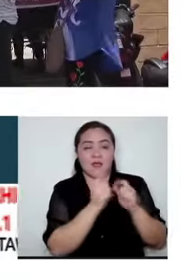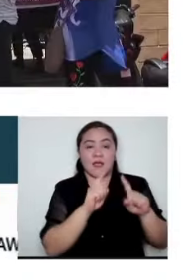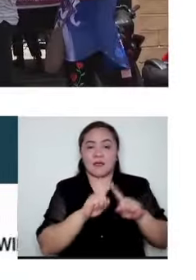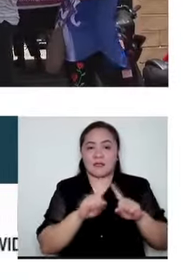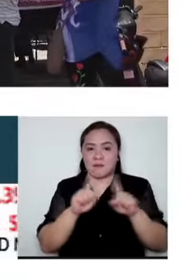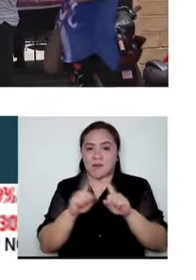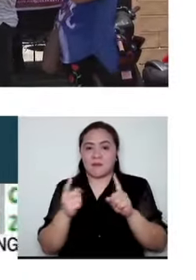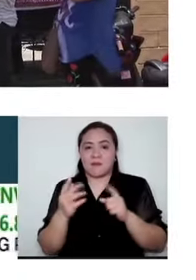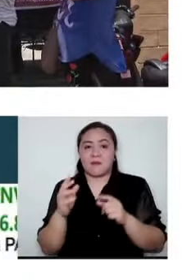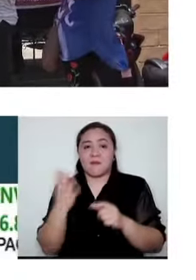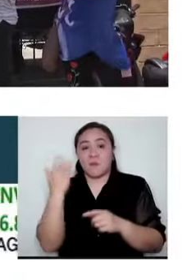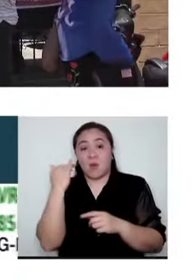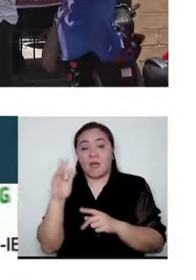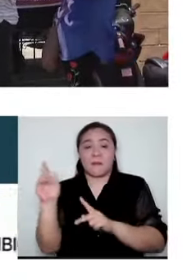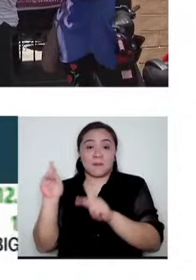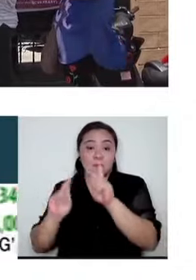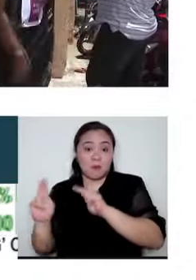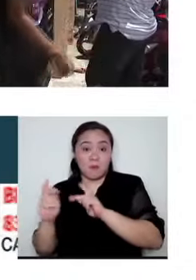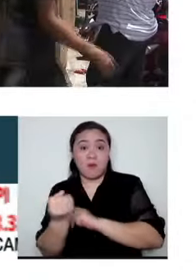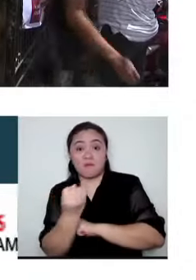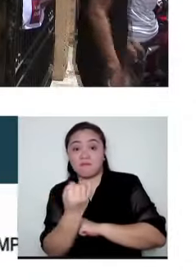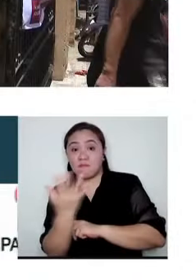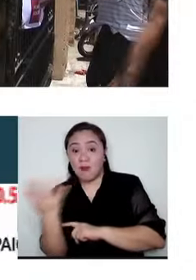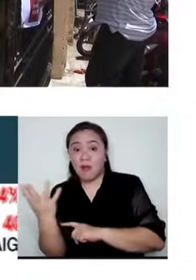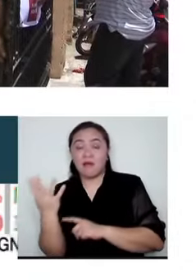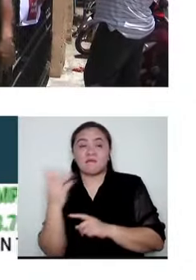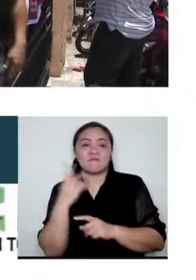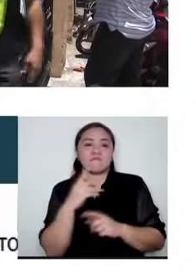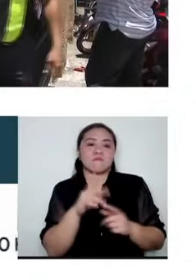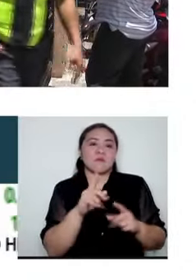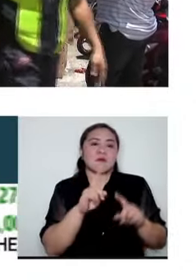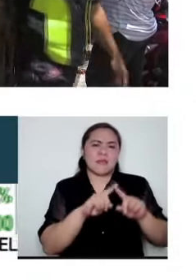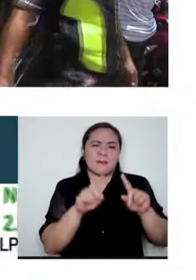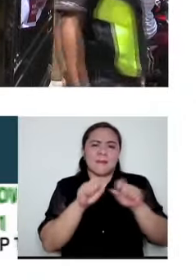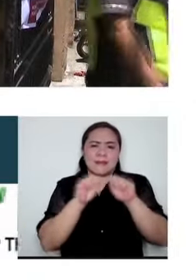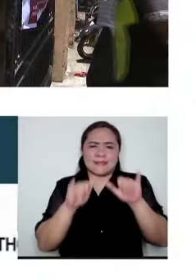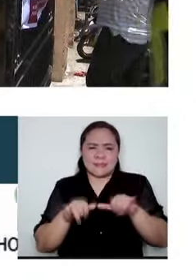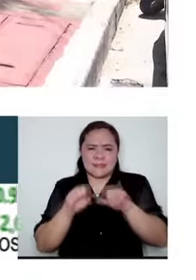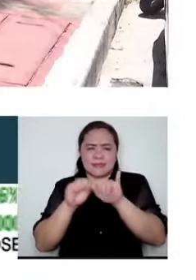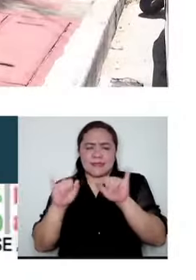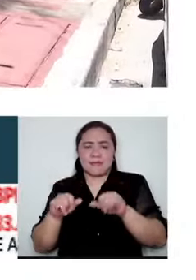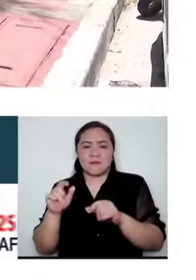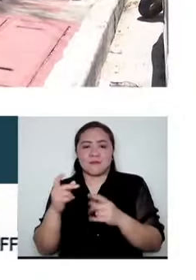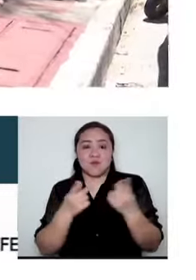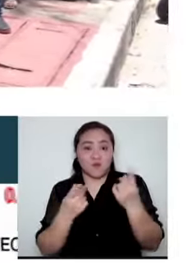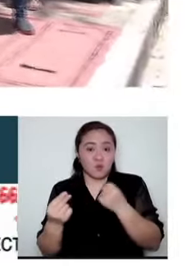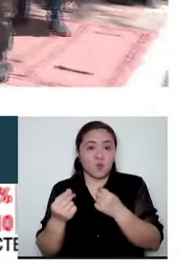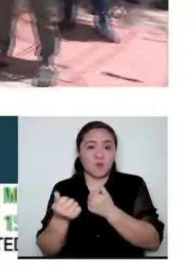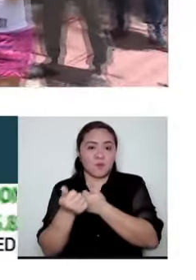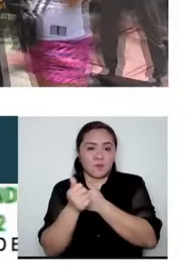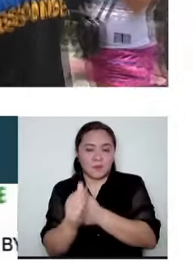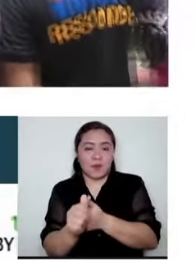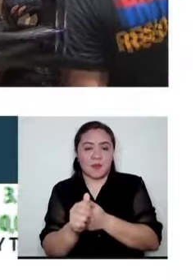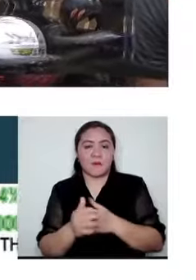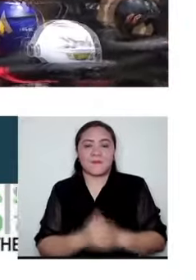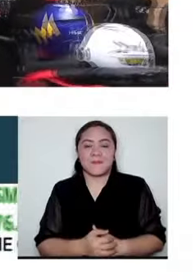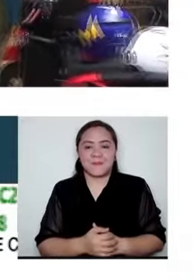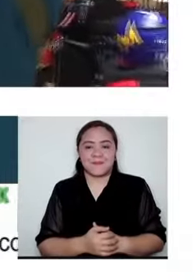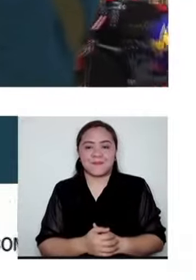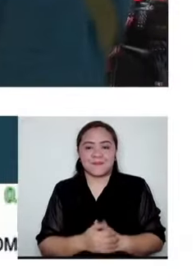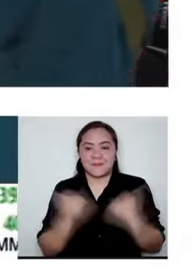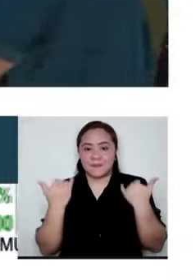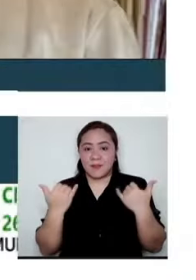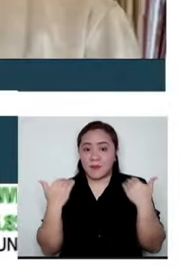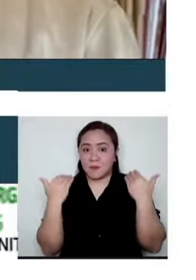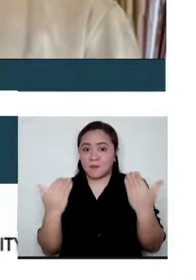the population, the urban sprawl. Different systems would have to be employed and methods deployed. Moving forward,